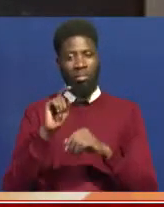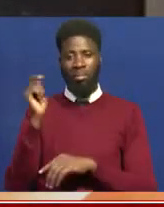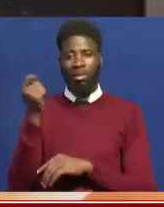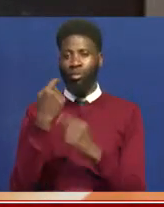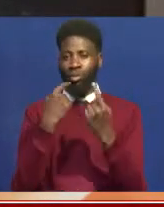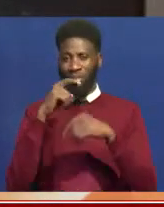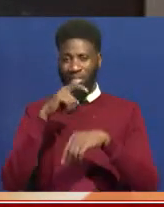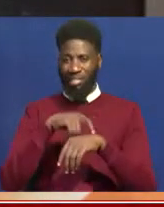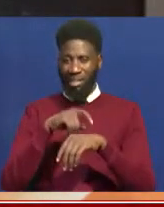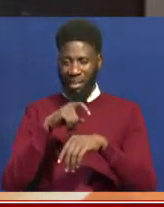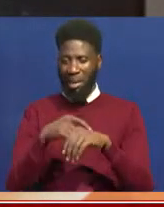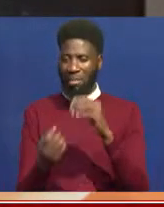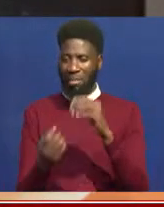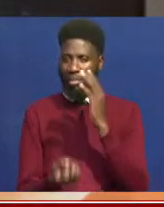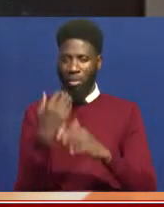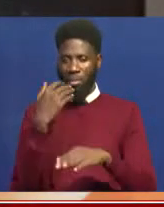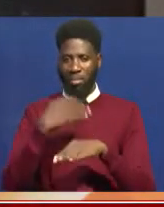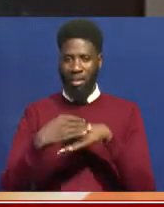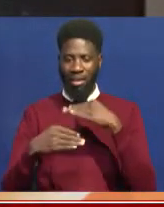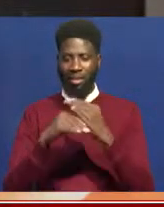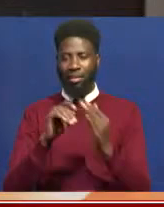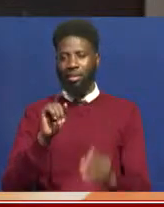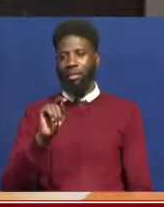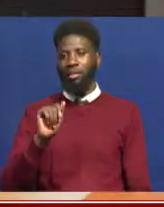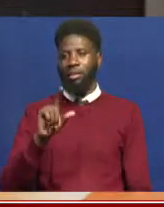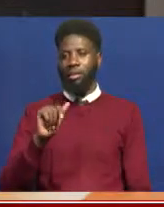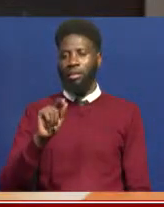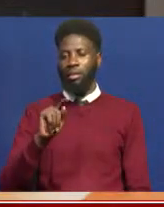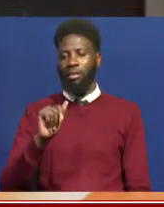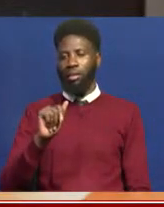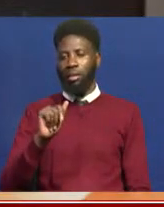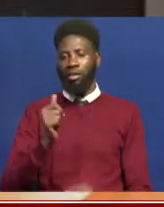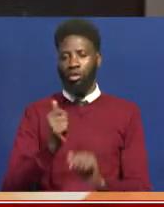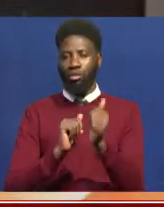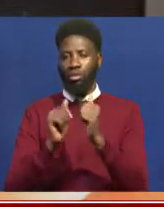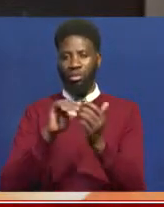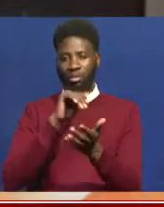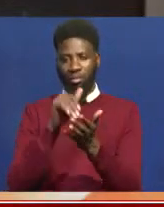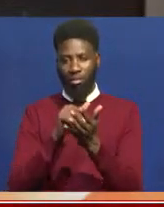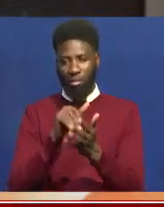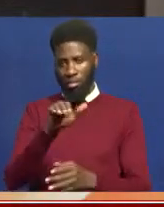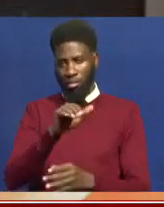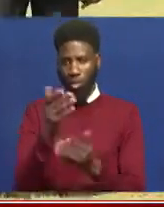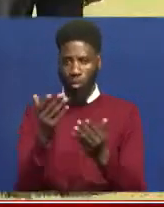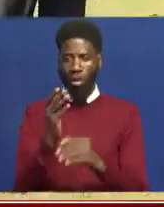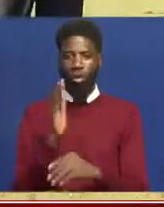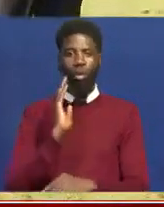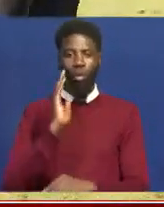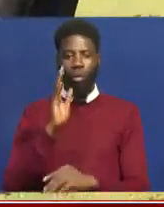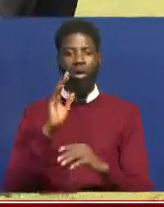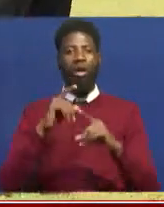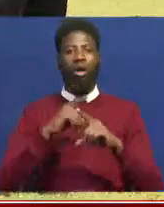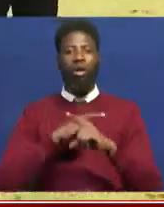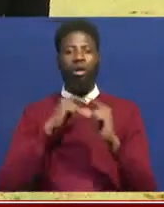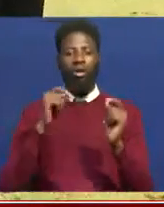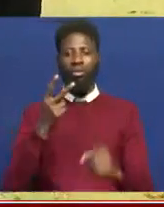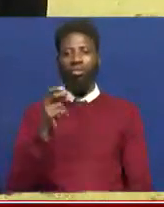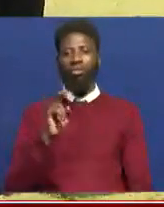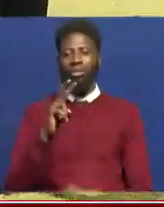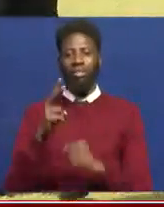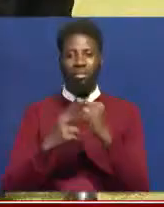City Stadium, one of the three venues earmarked for the 2027 Africa Cup of Nations.